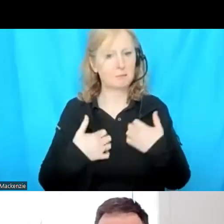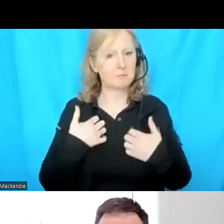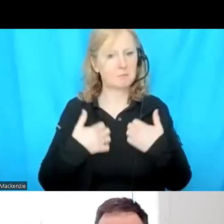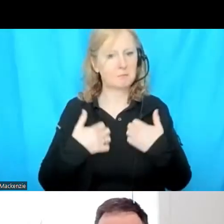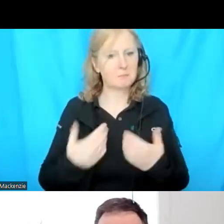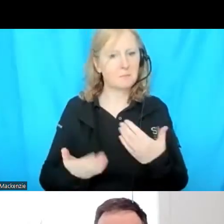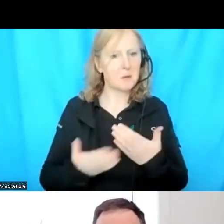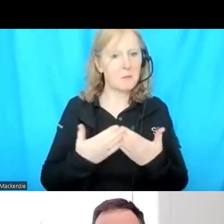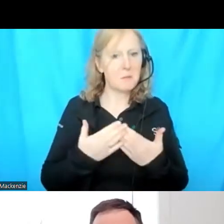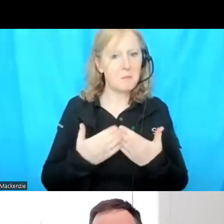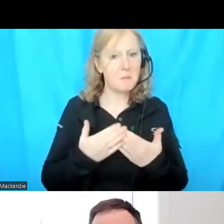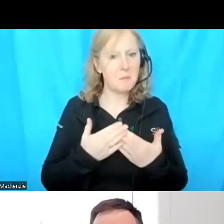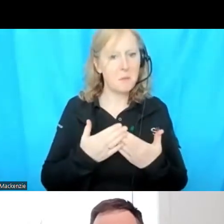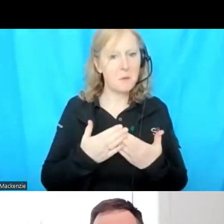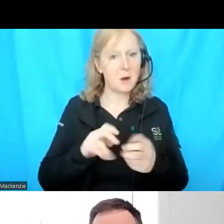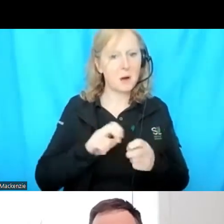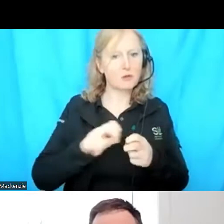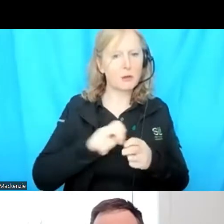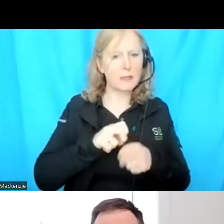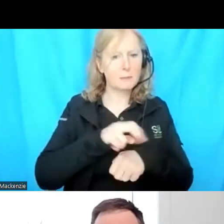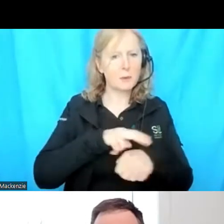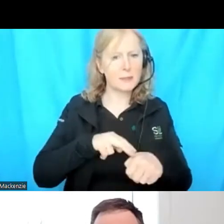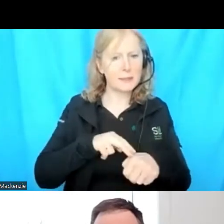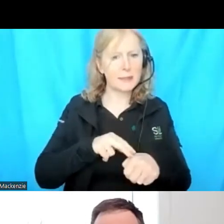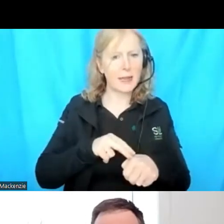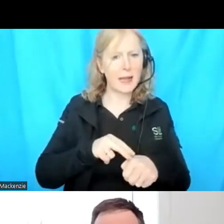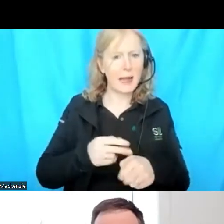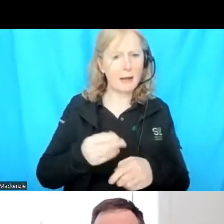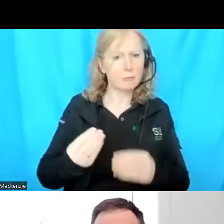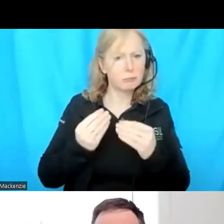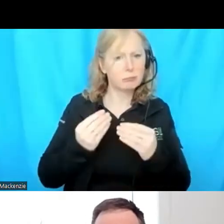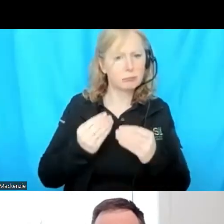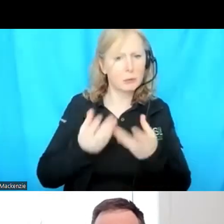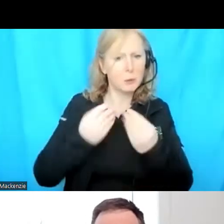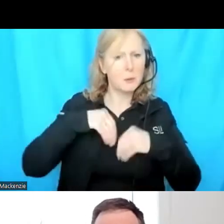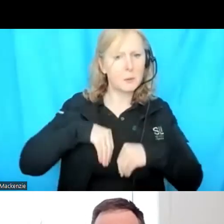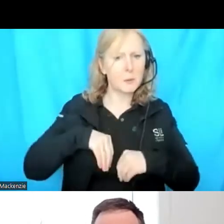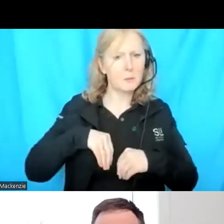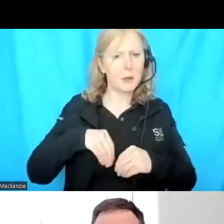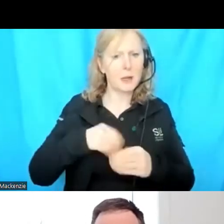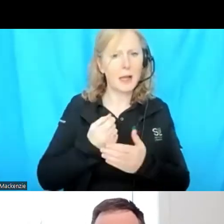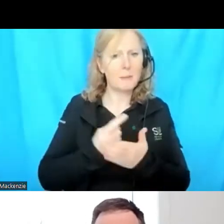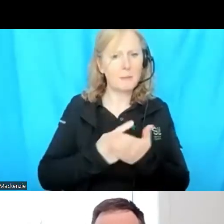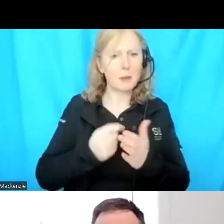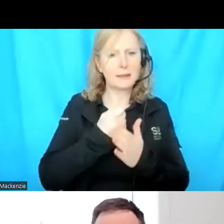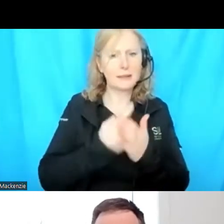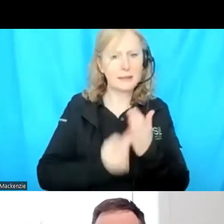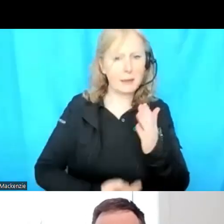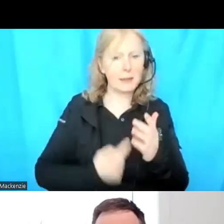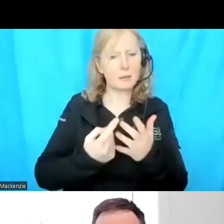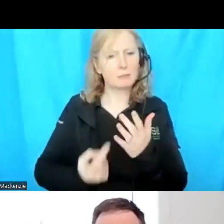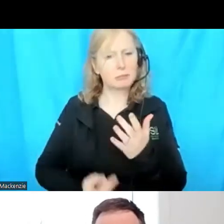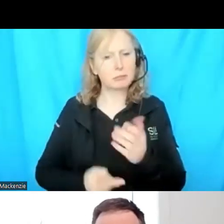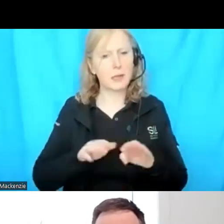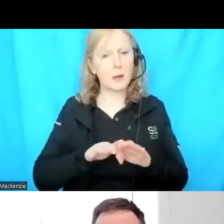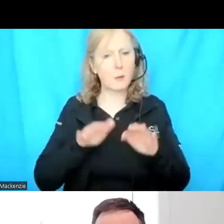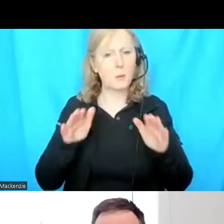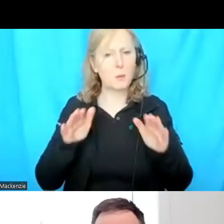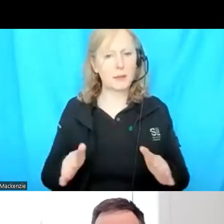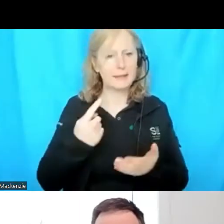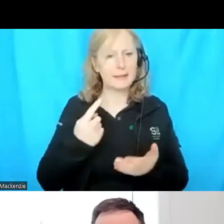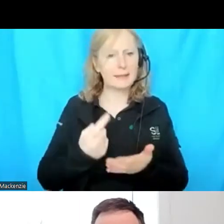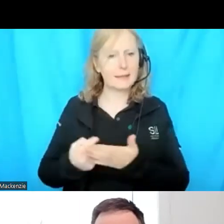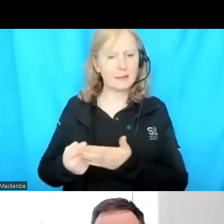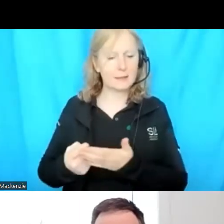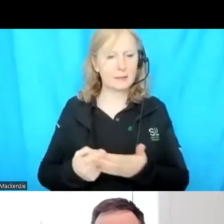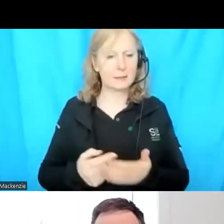the training that transport staff receive in general about disabilities and other equalities considerations. And we want to